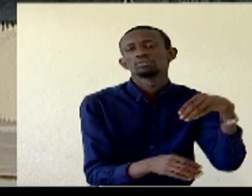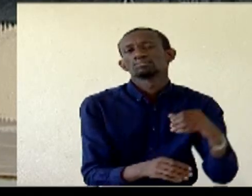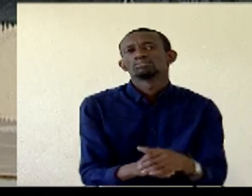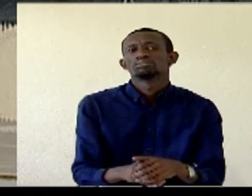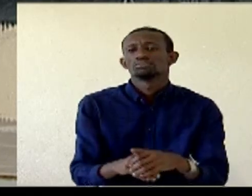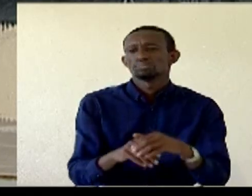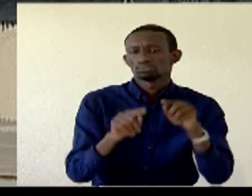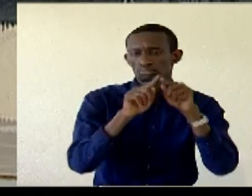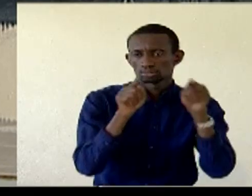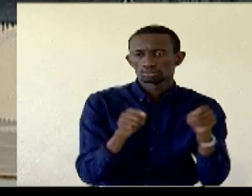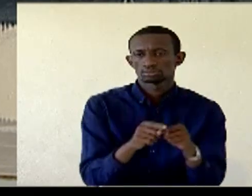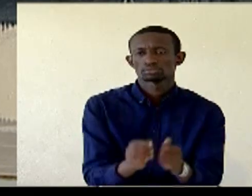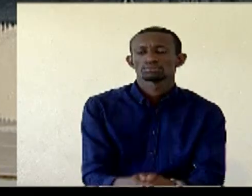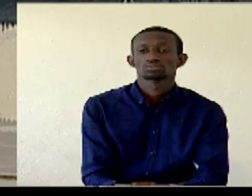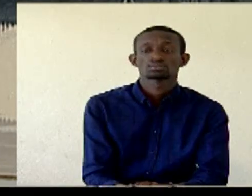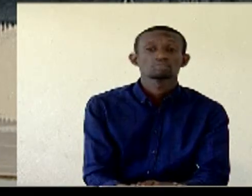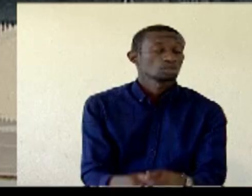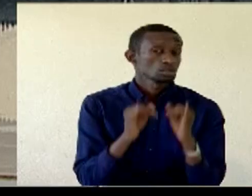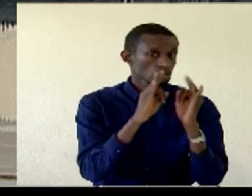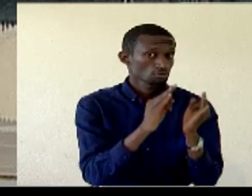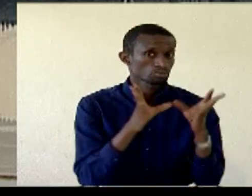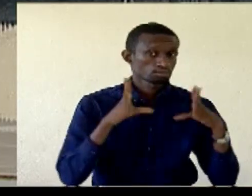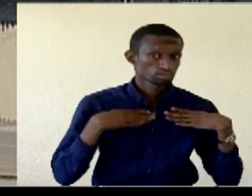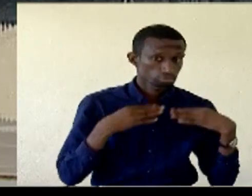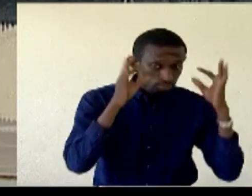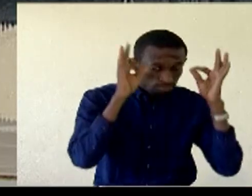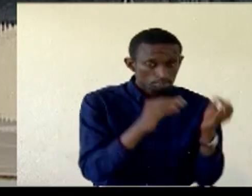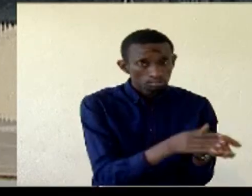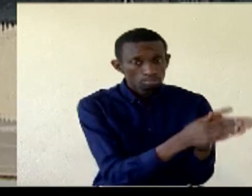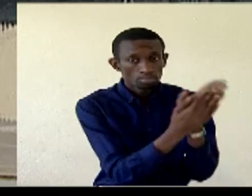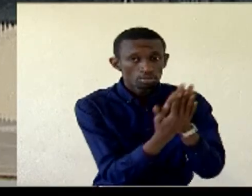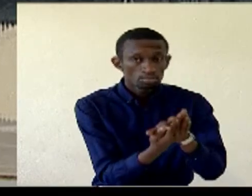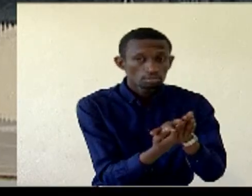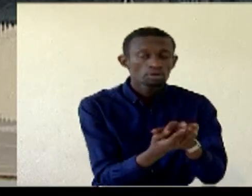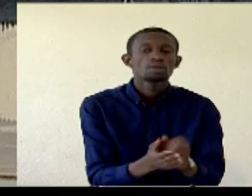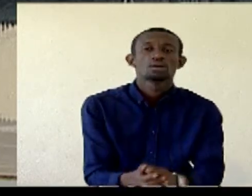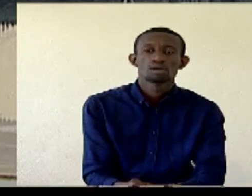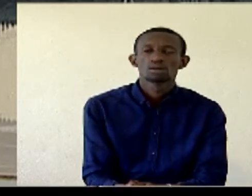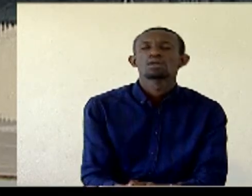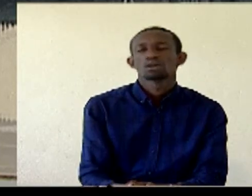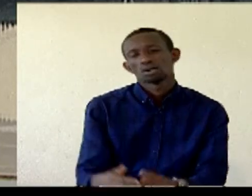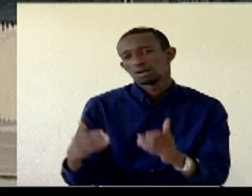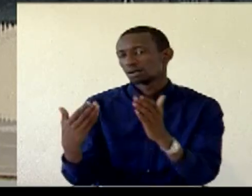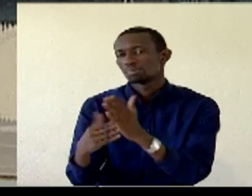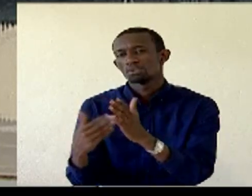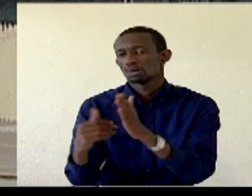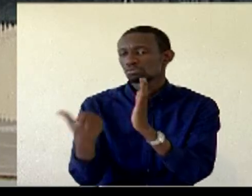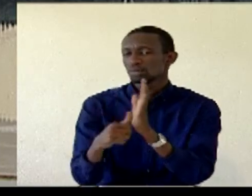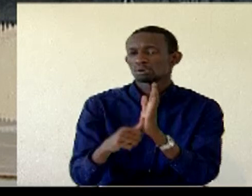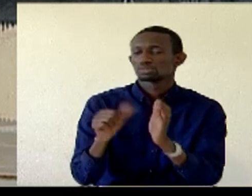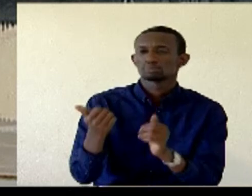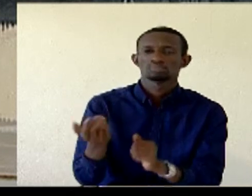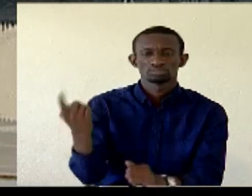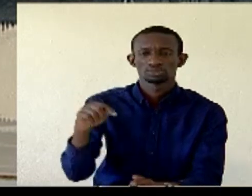what happens? That means if the bond is formed here, that means there will be also another problem. So these